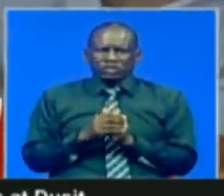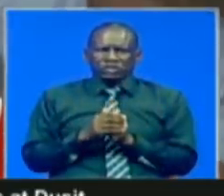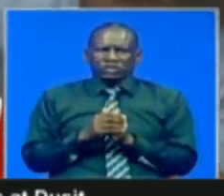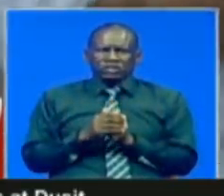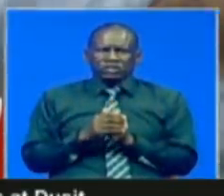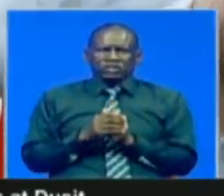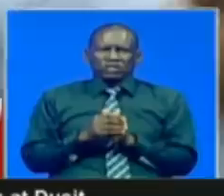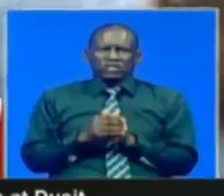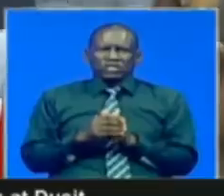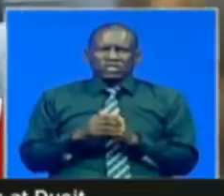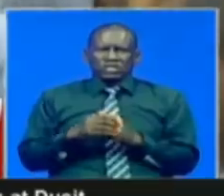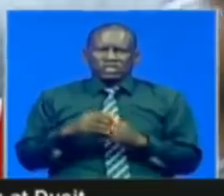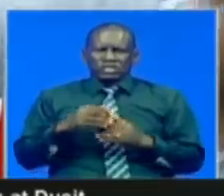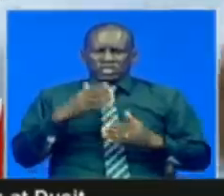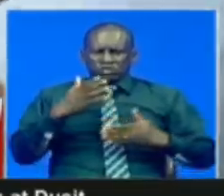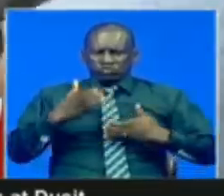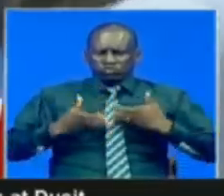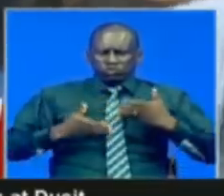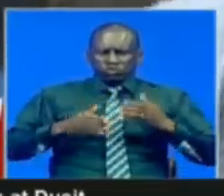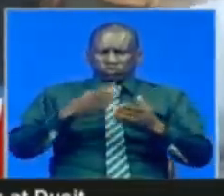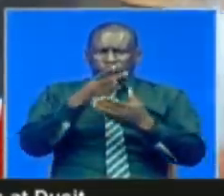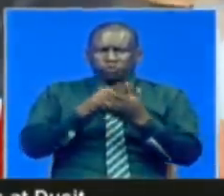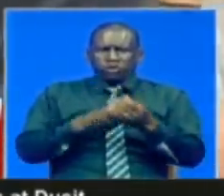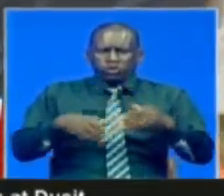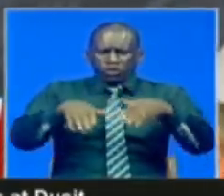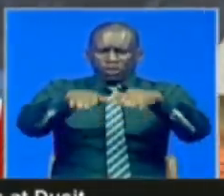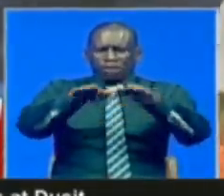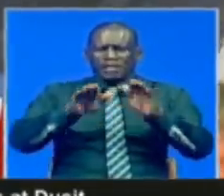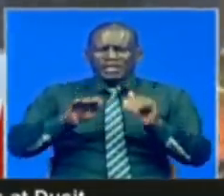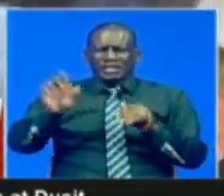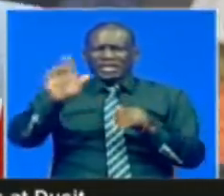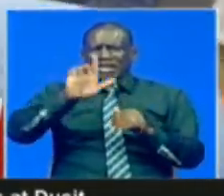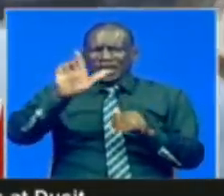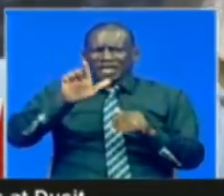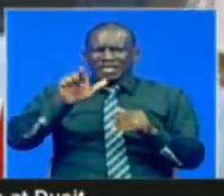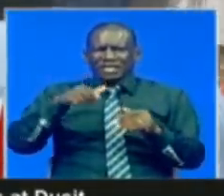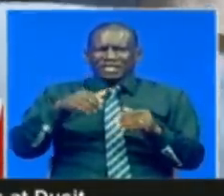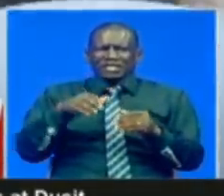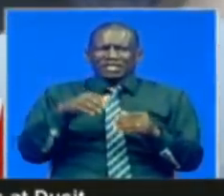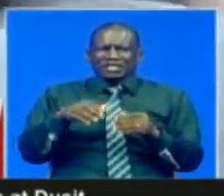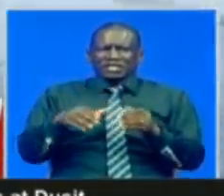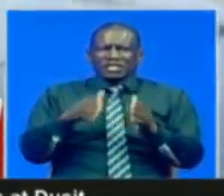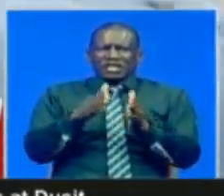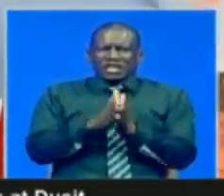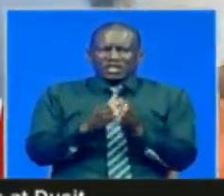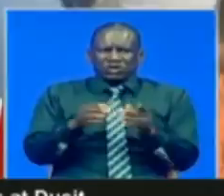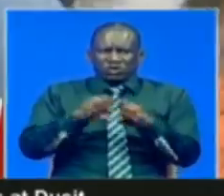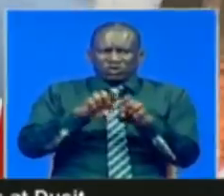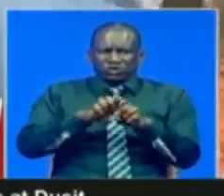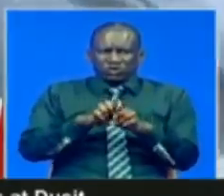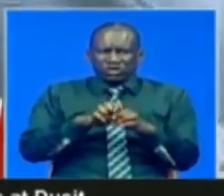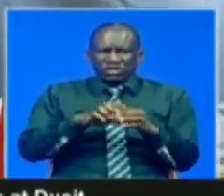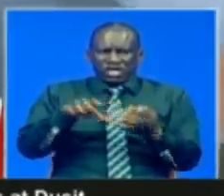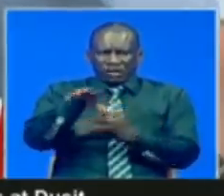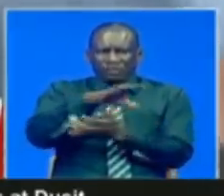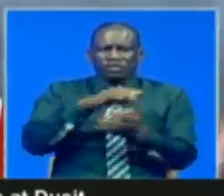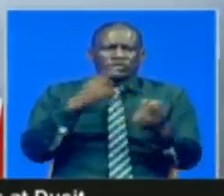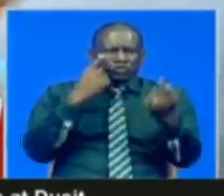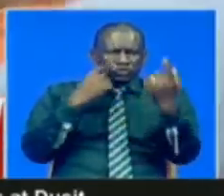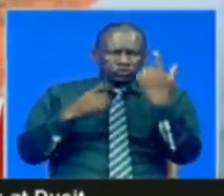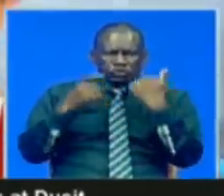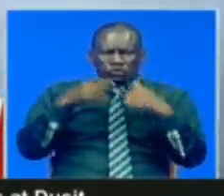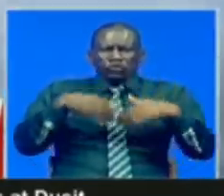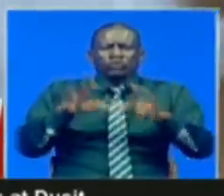The emotions as they were laid to rest at the Langata Cemetery were tangible and more so a mixture of sorrow,